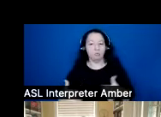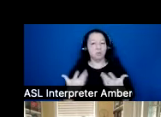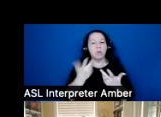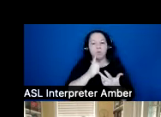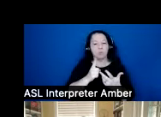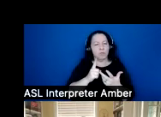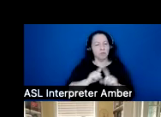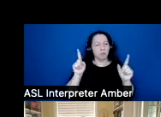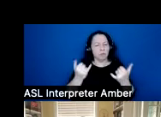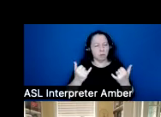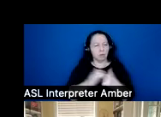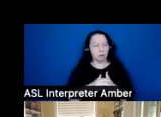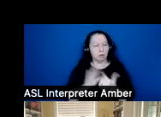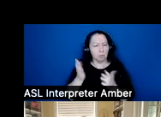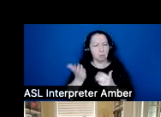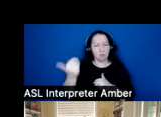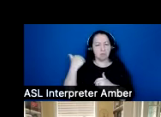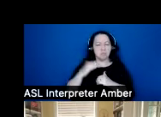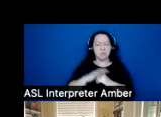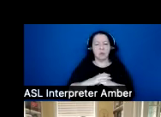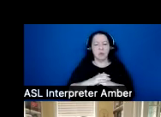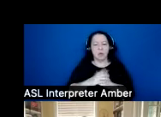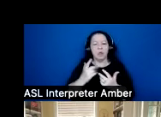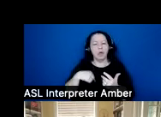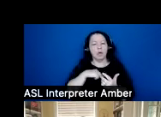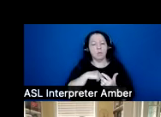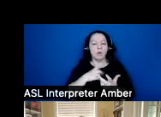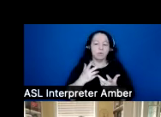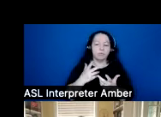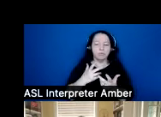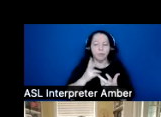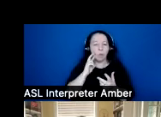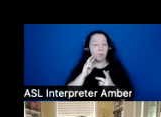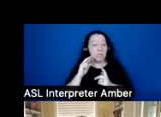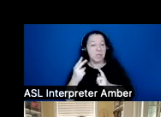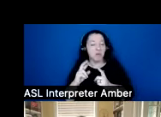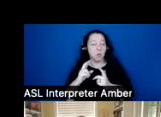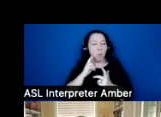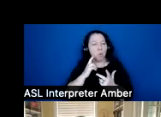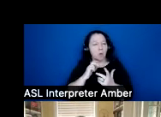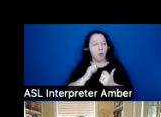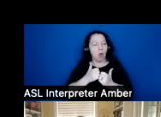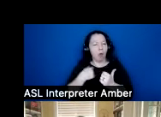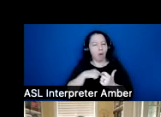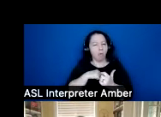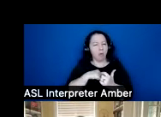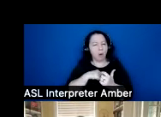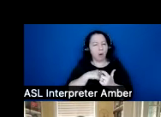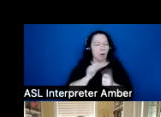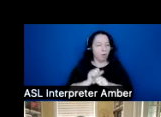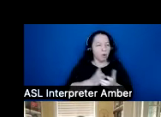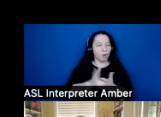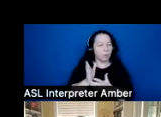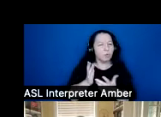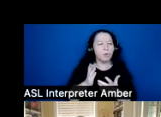like. And how we are sort of perceiving or viewing and navigating